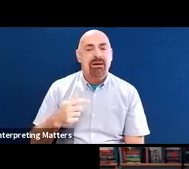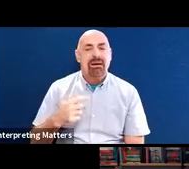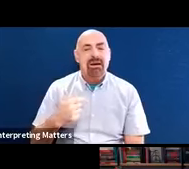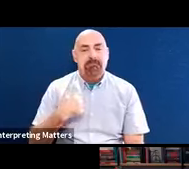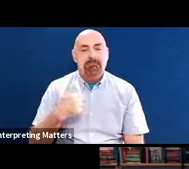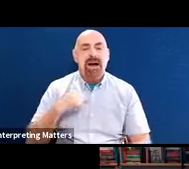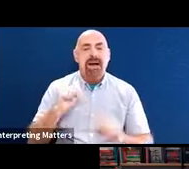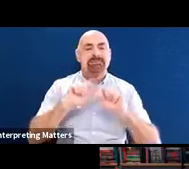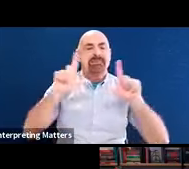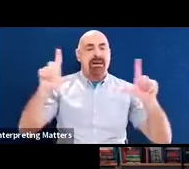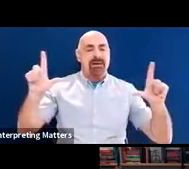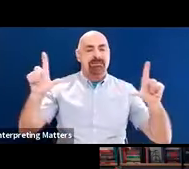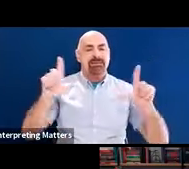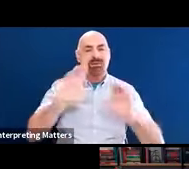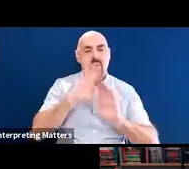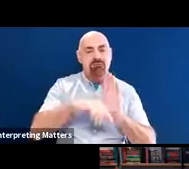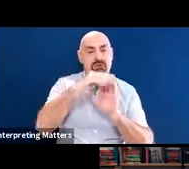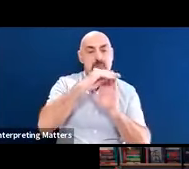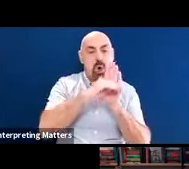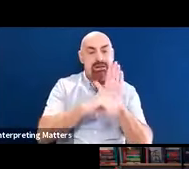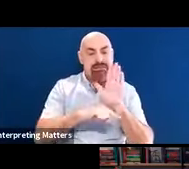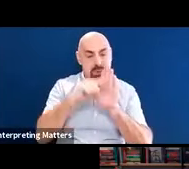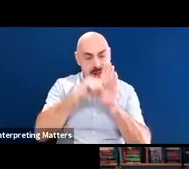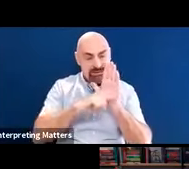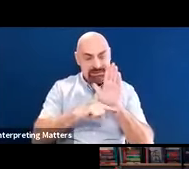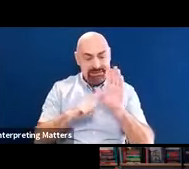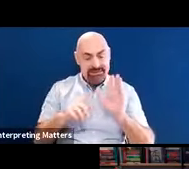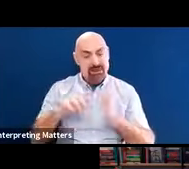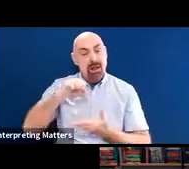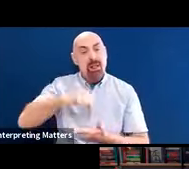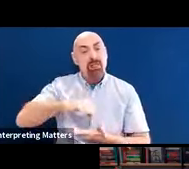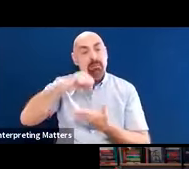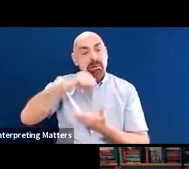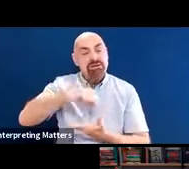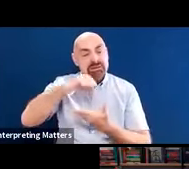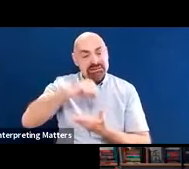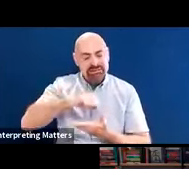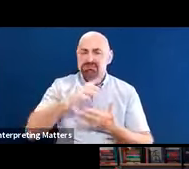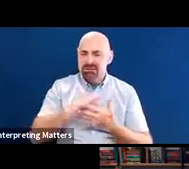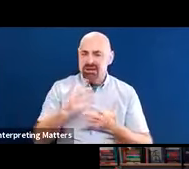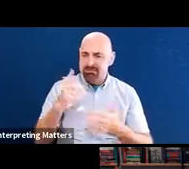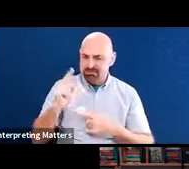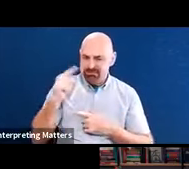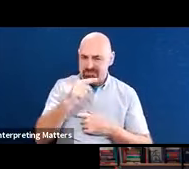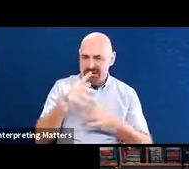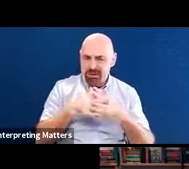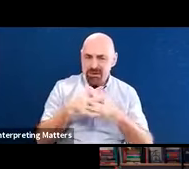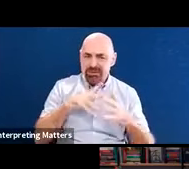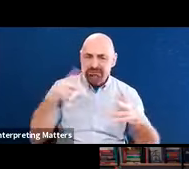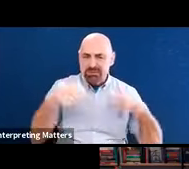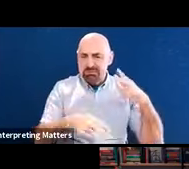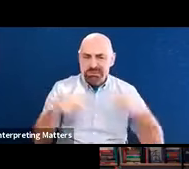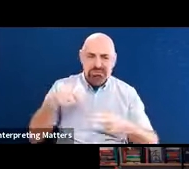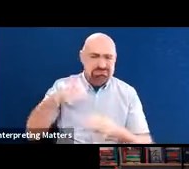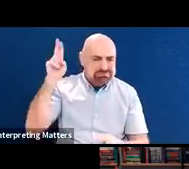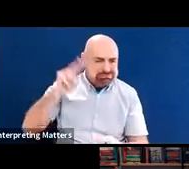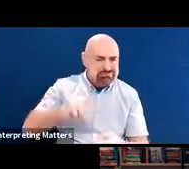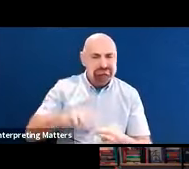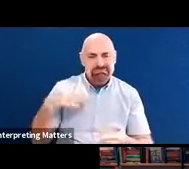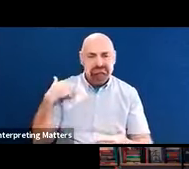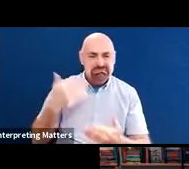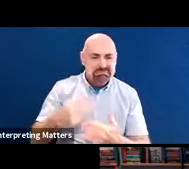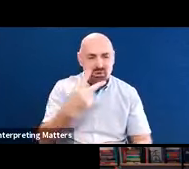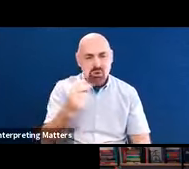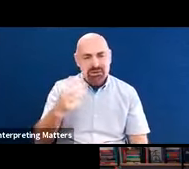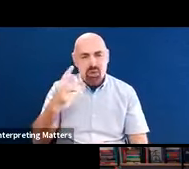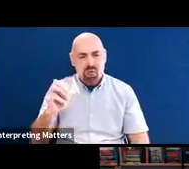had. The budgets of the EDA have been slashed very steadily over the past number of decades. So it has a lot